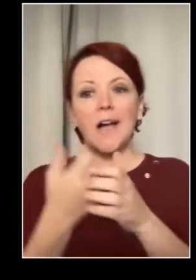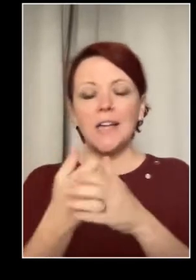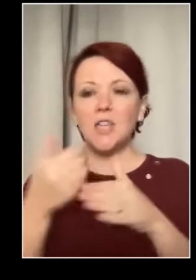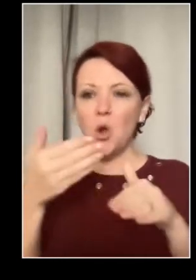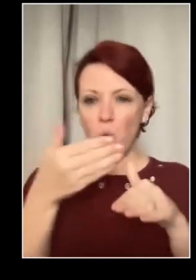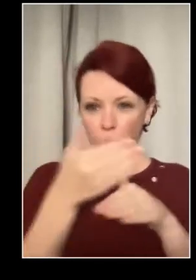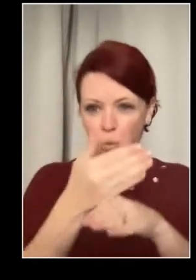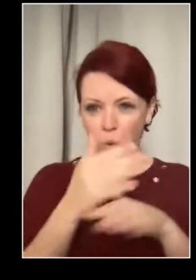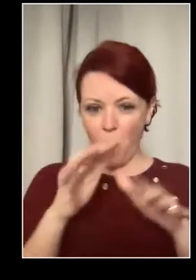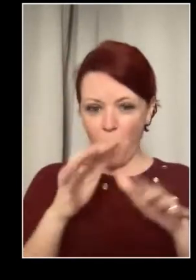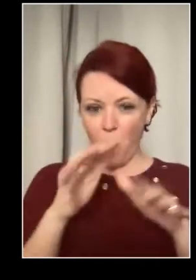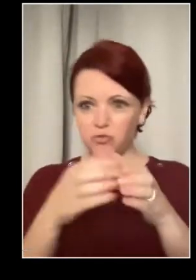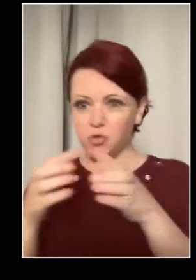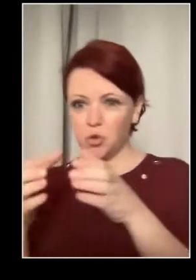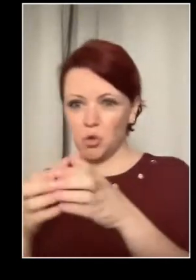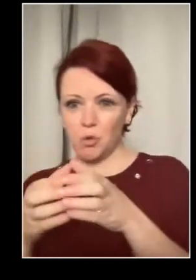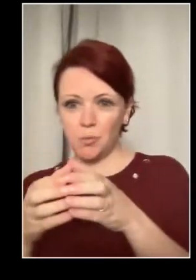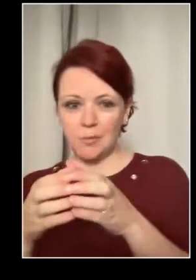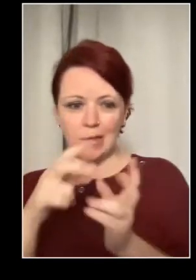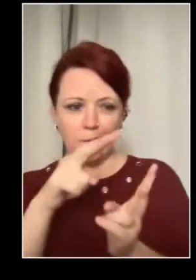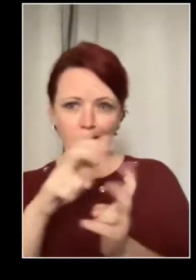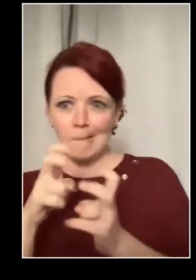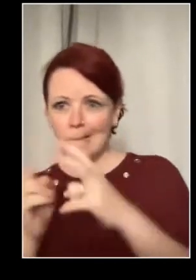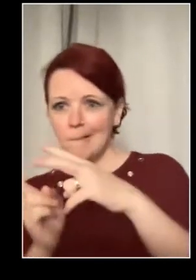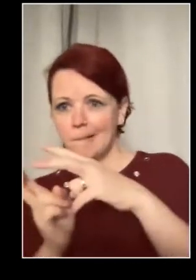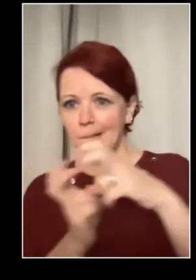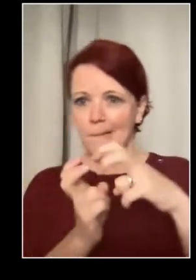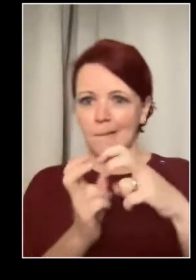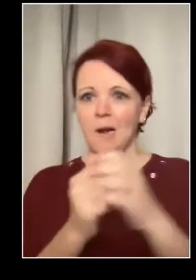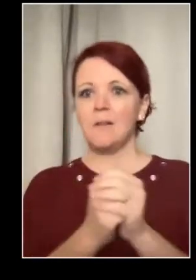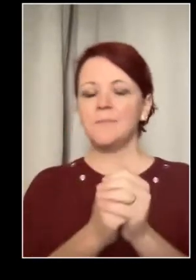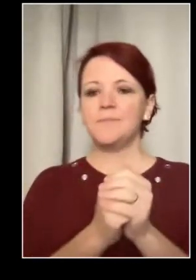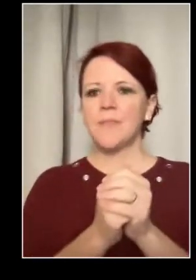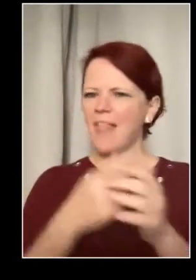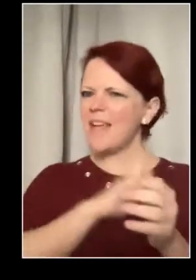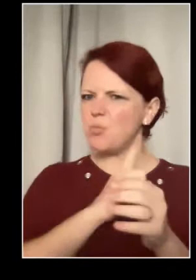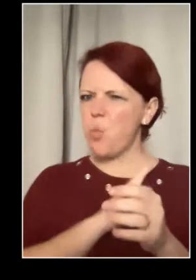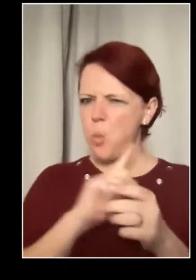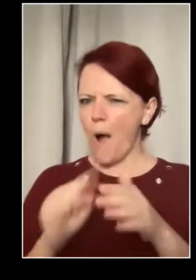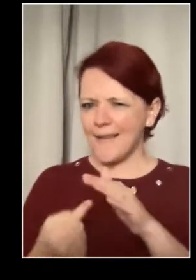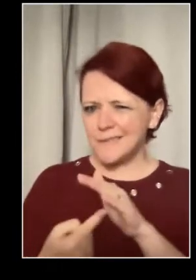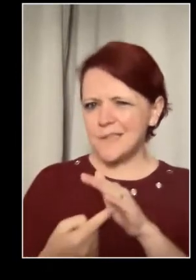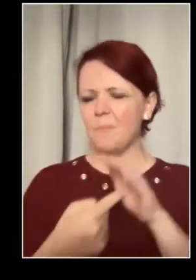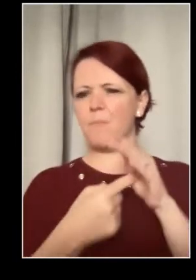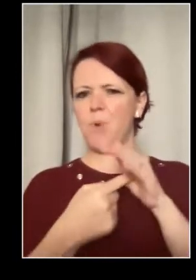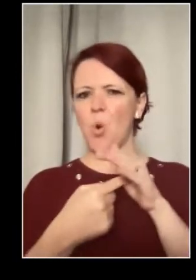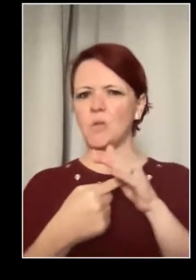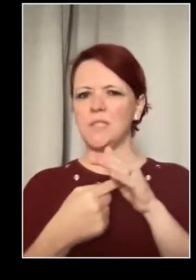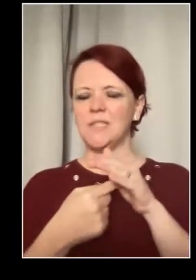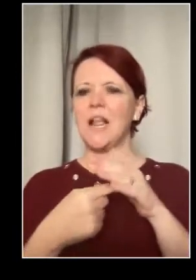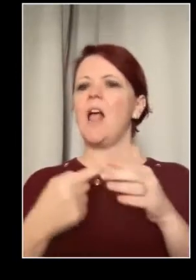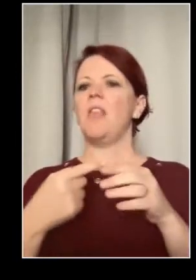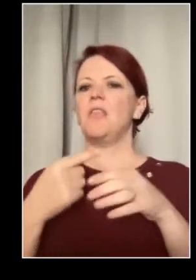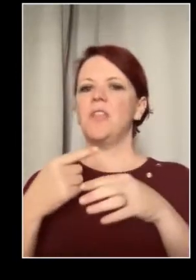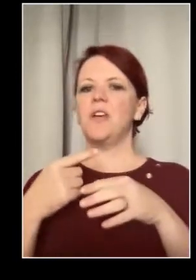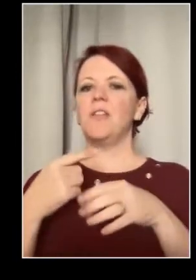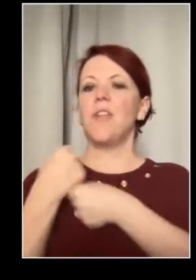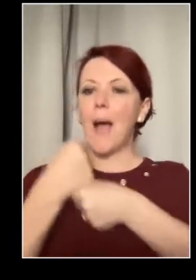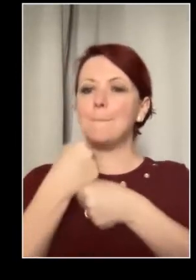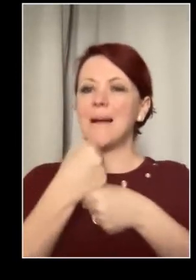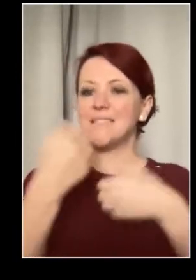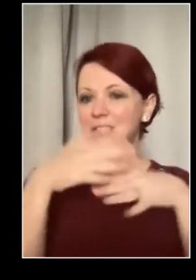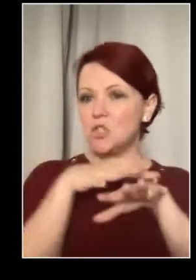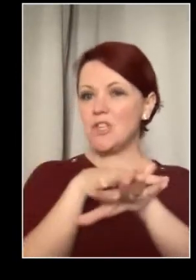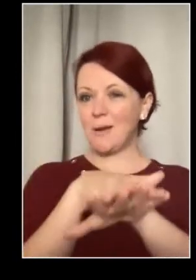doing themselves. And that is why the Apprenticeship Ambassador Network, full of employers and apprentices,